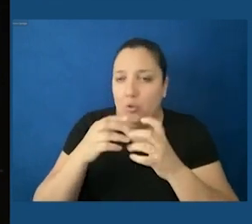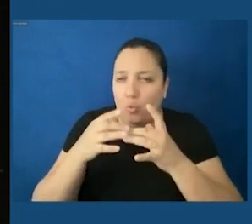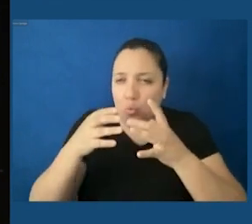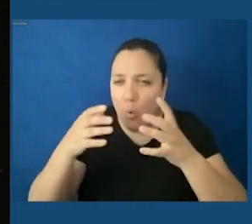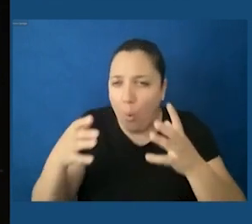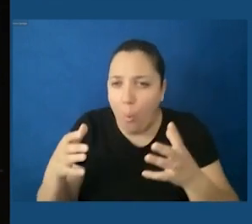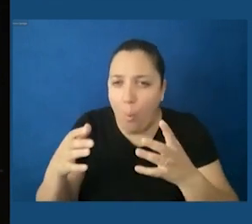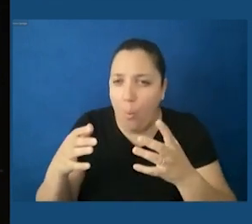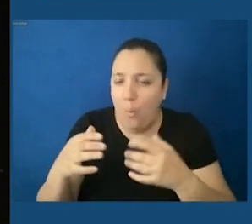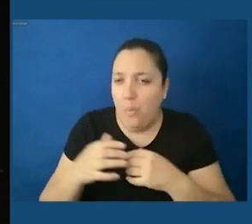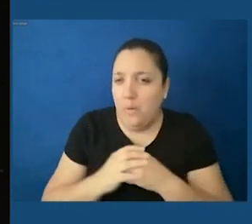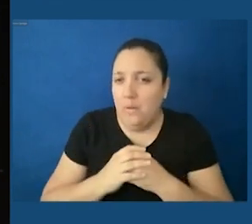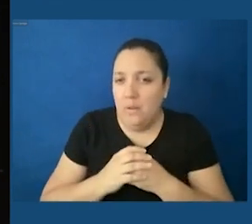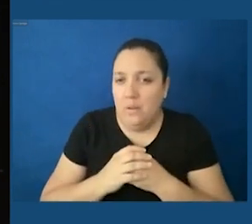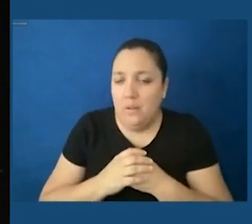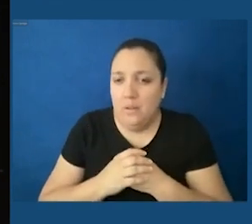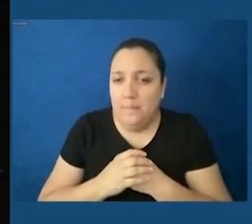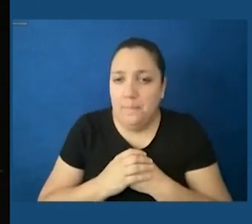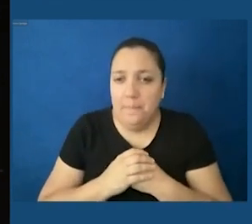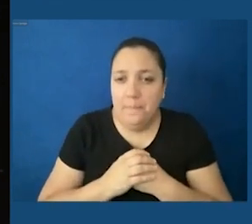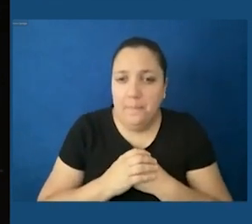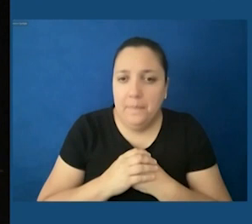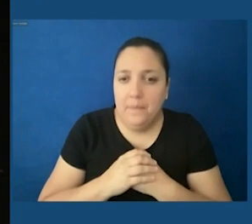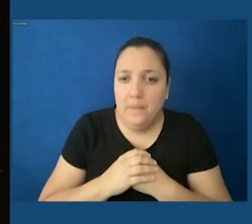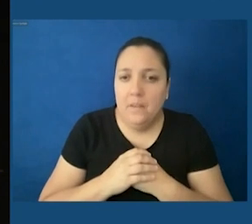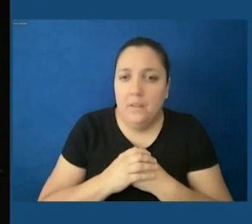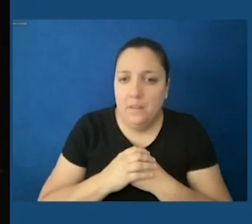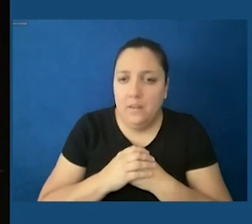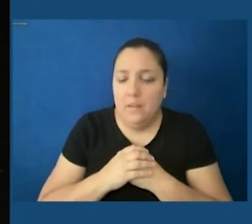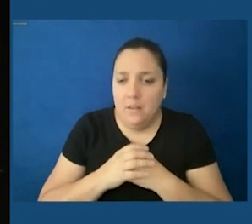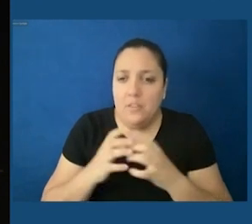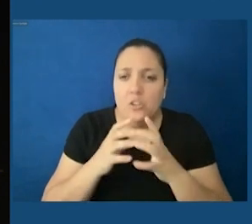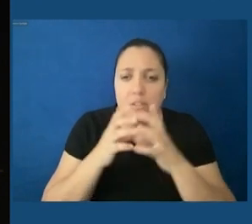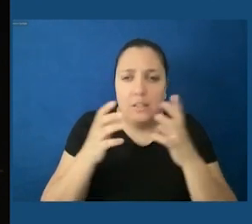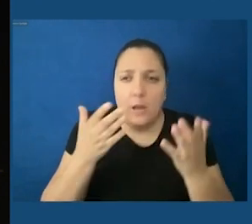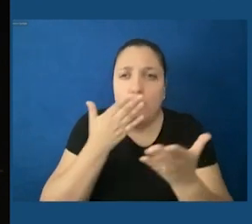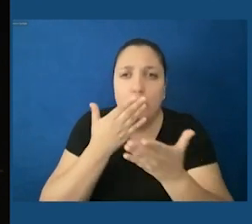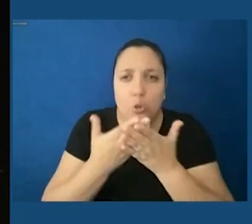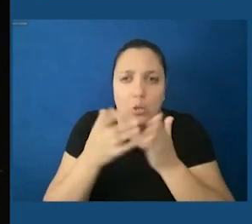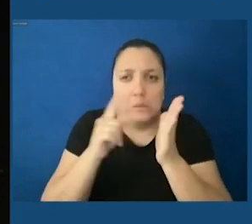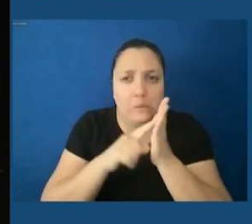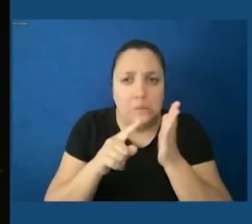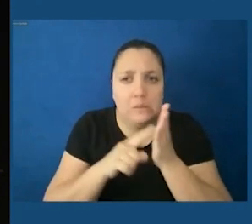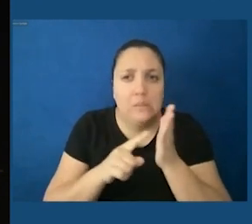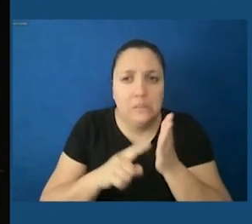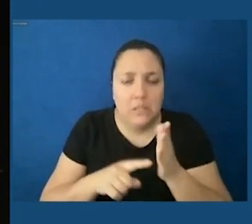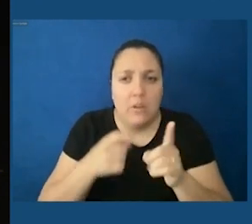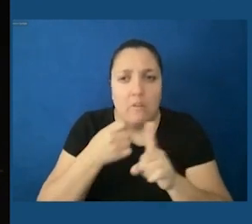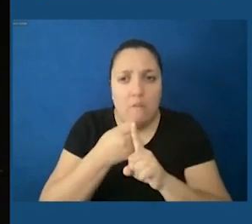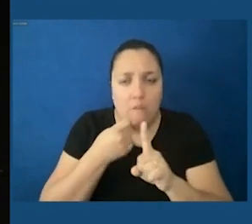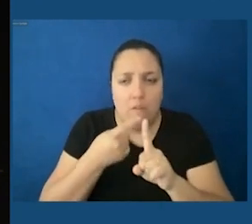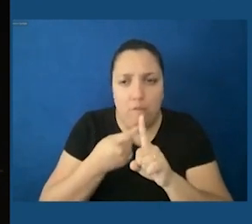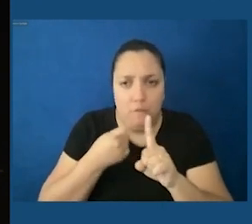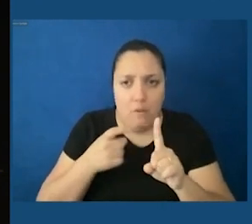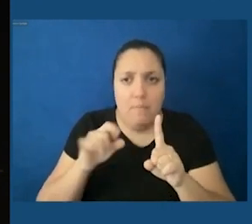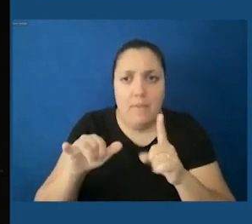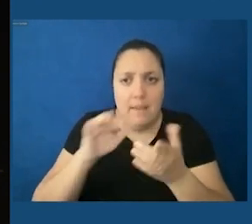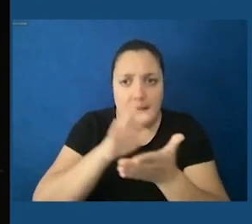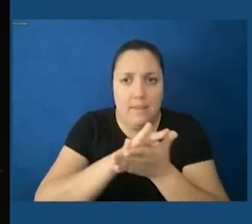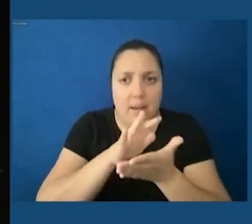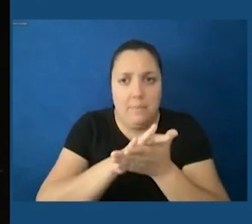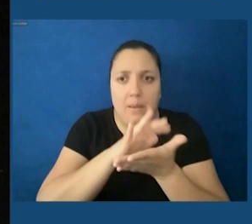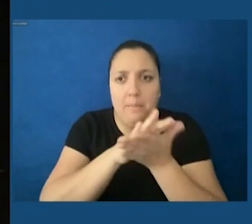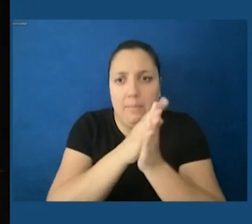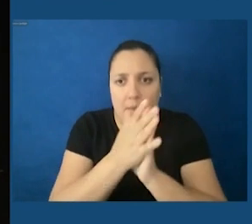them. And there's a lot of good insight from the academy that we're trying to harness to make it accessible to